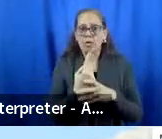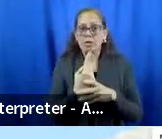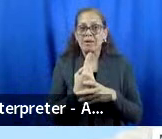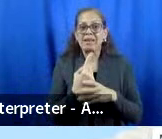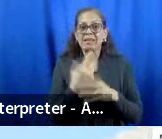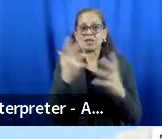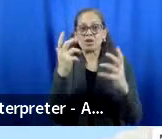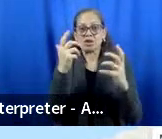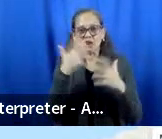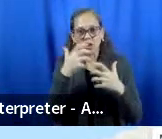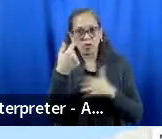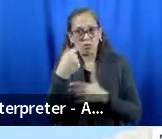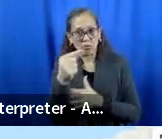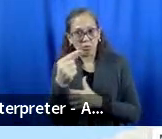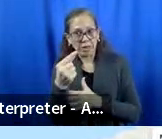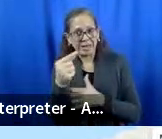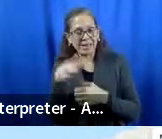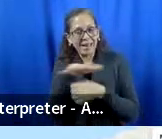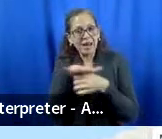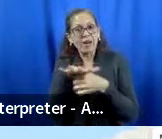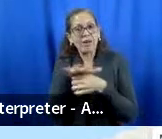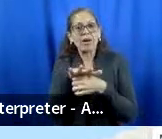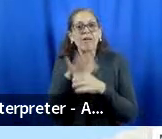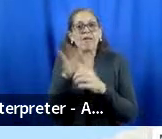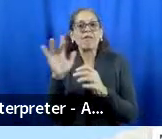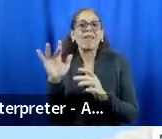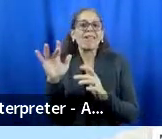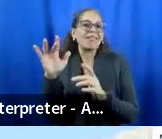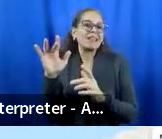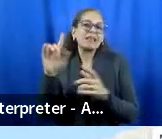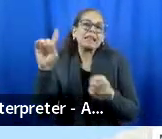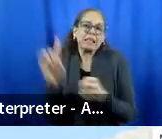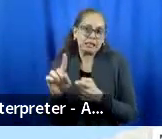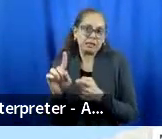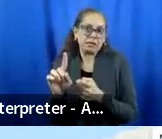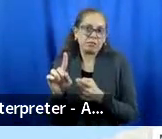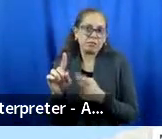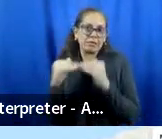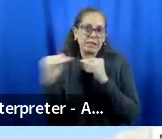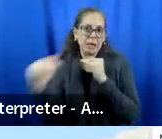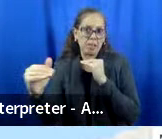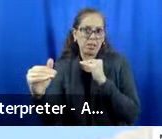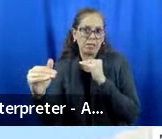darker green neighborhoods have the least stable housing conditions,